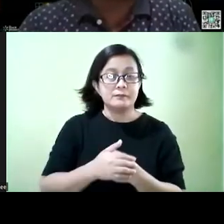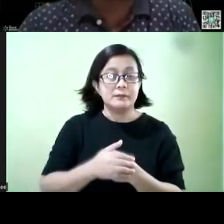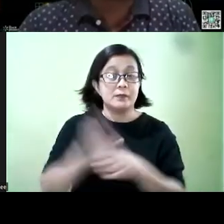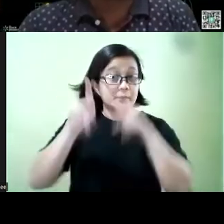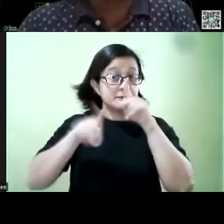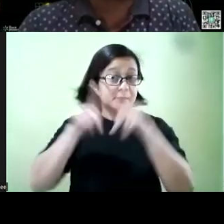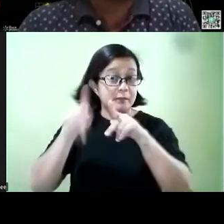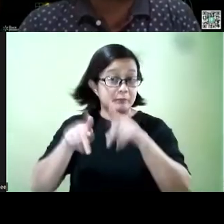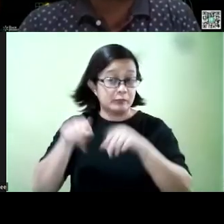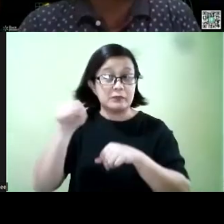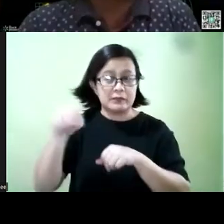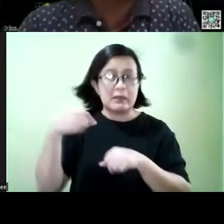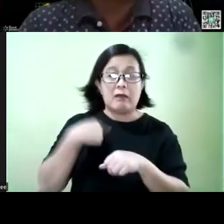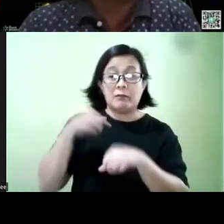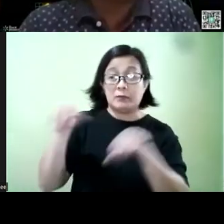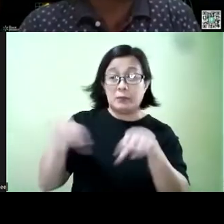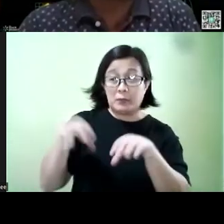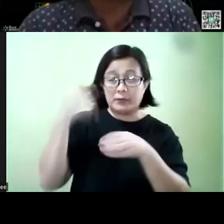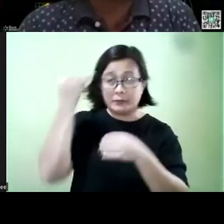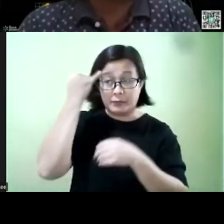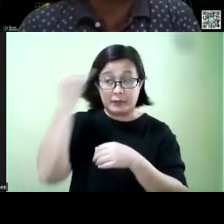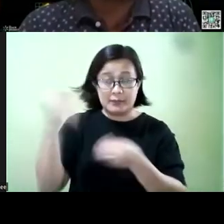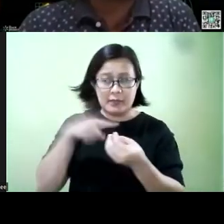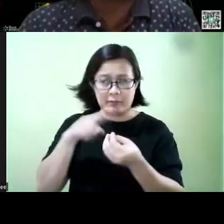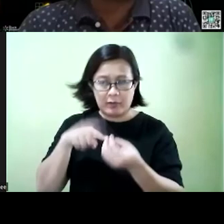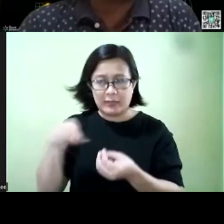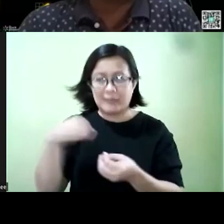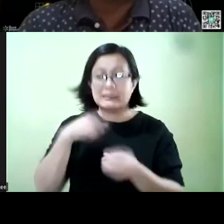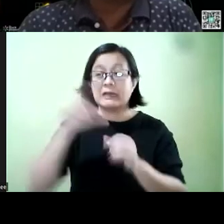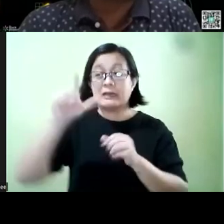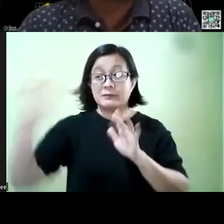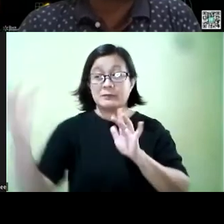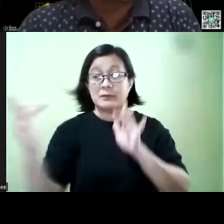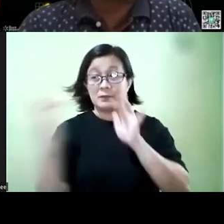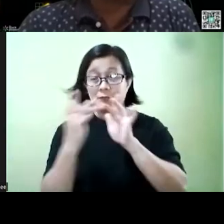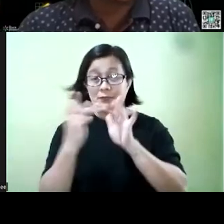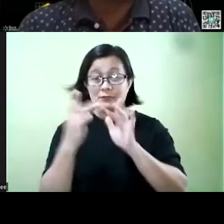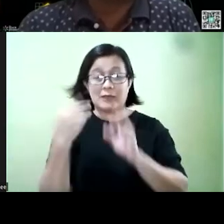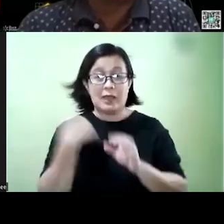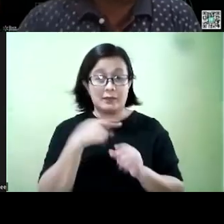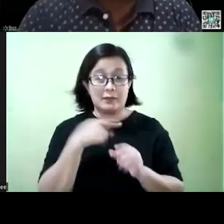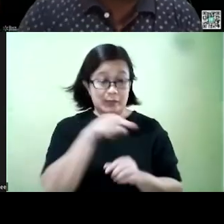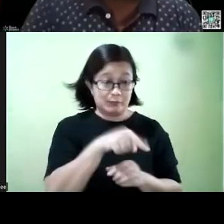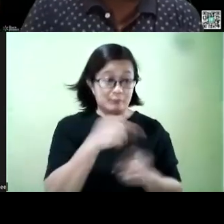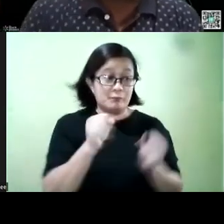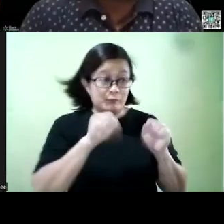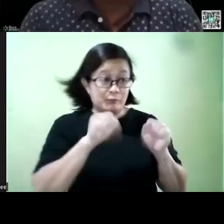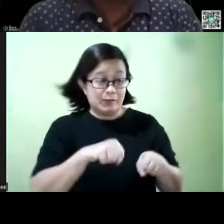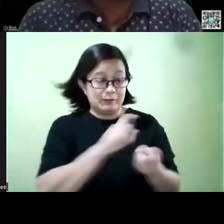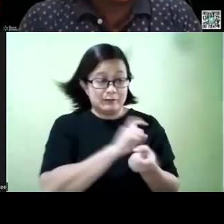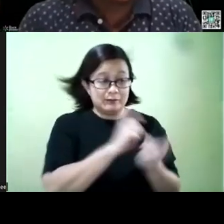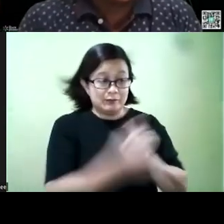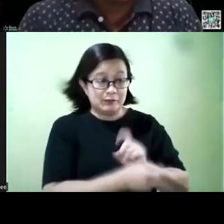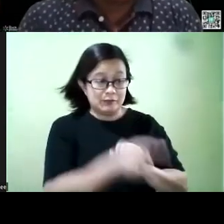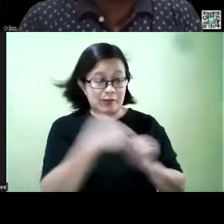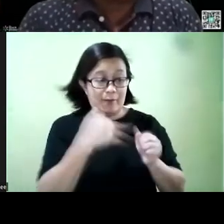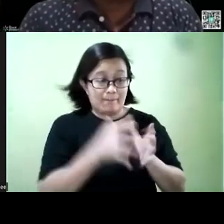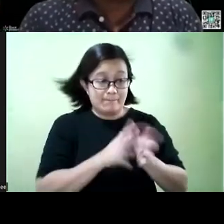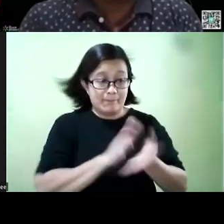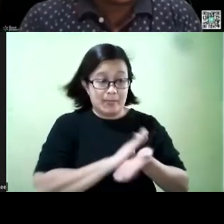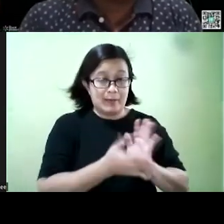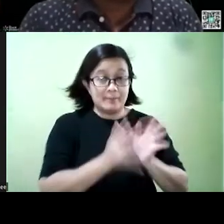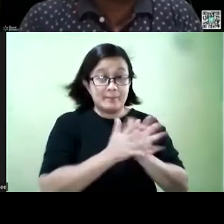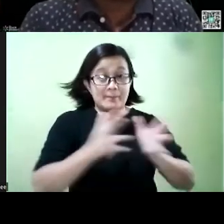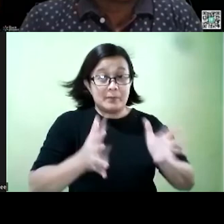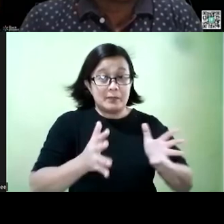know, oh, you're working pala on this idea. And then other people will contact you and they say, hey, we want to turn your idea into, you know, a bigger thing. At the